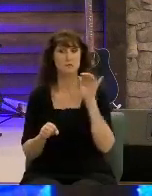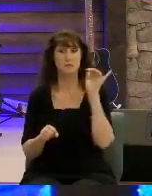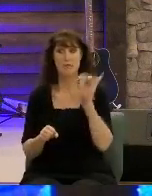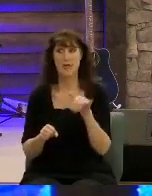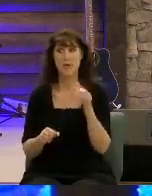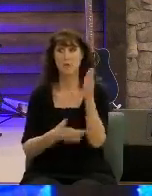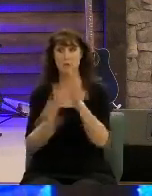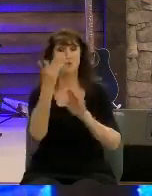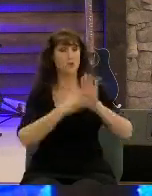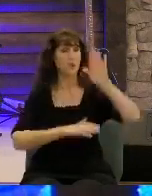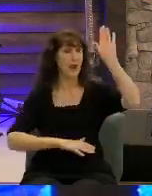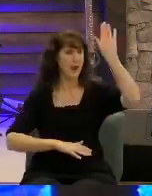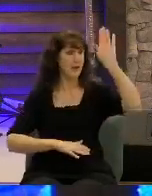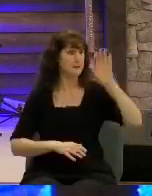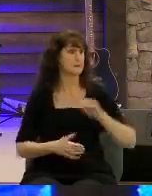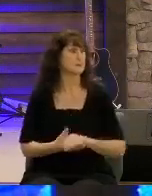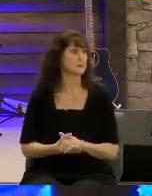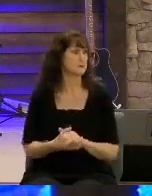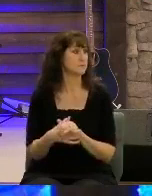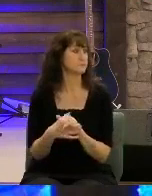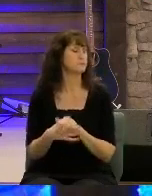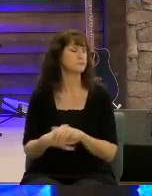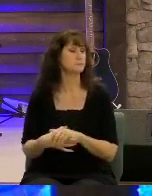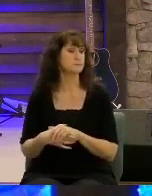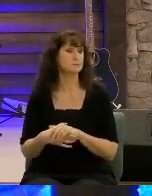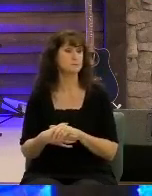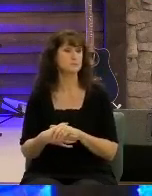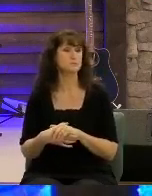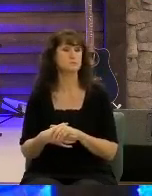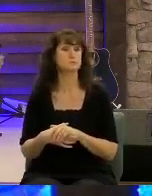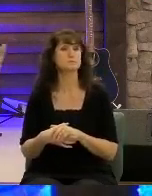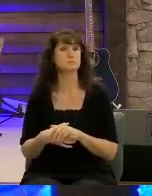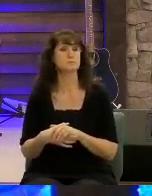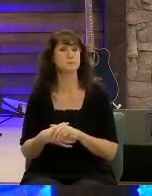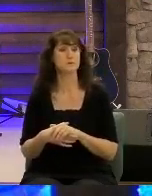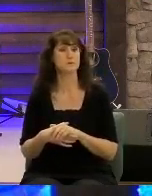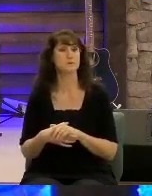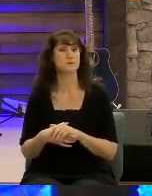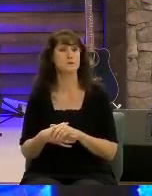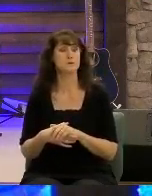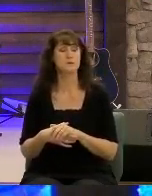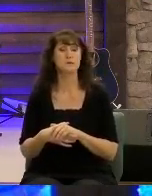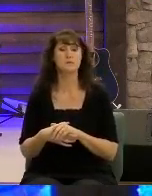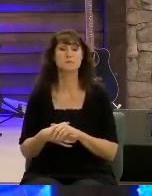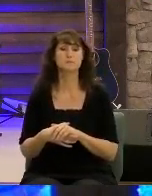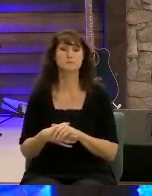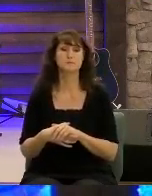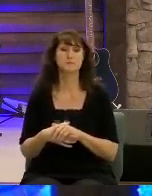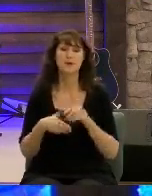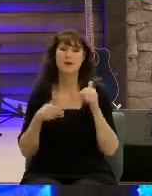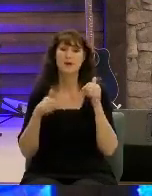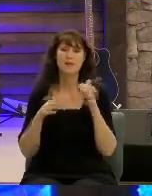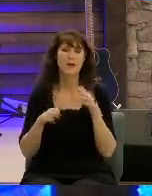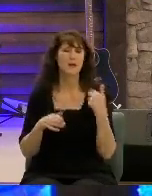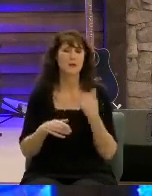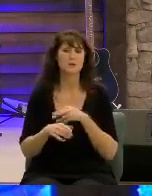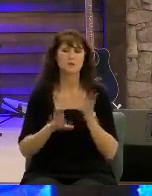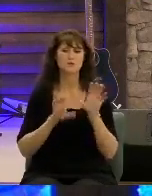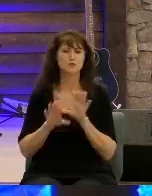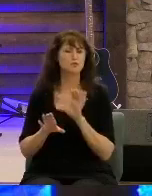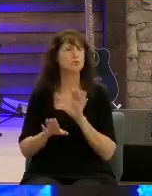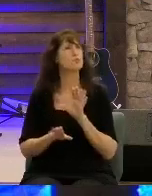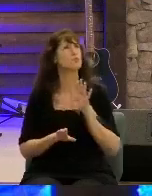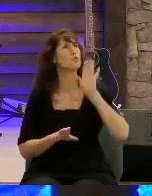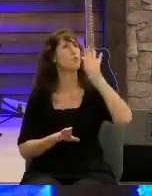hand if you're willing to commit to that. Yes. There's hands all over the place. Yes. All over the place. Let us, Lord, do what you want in